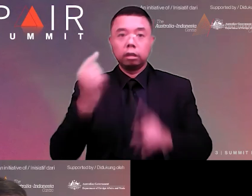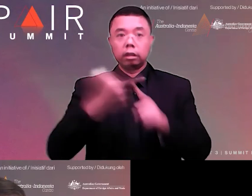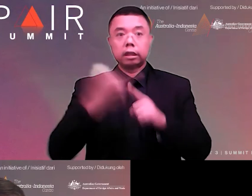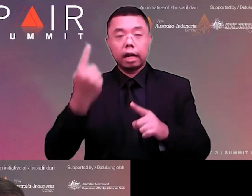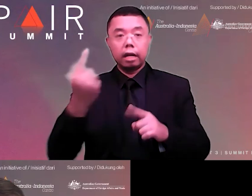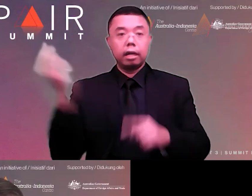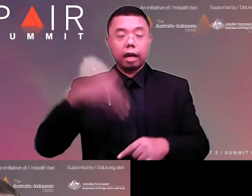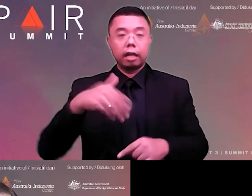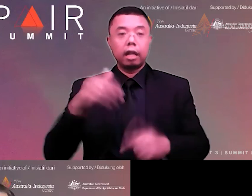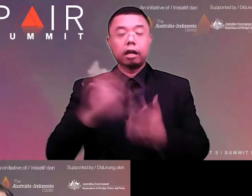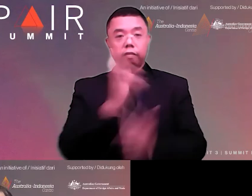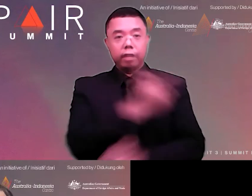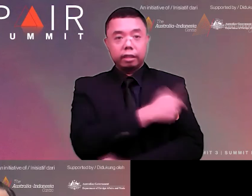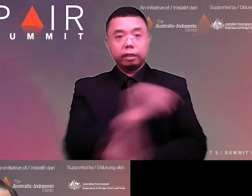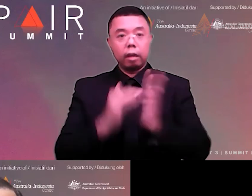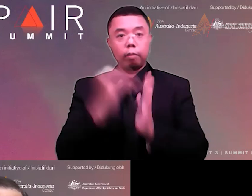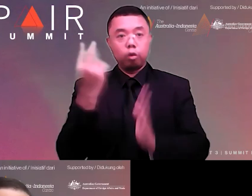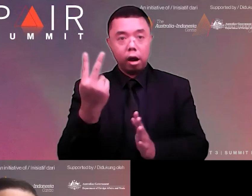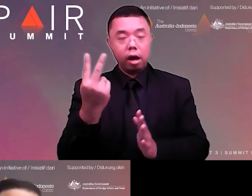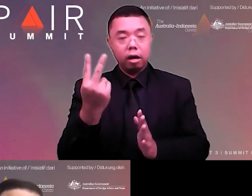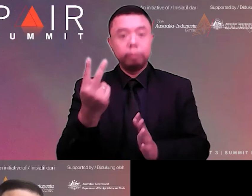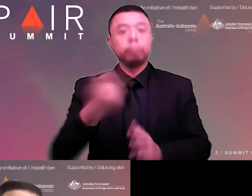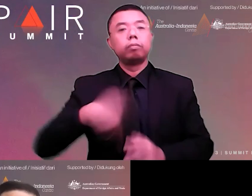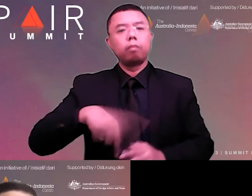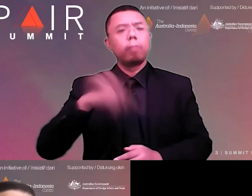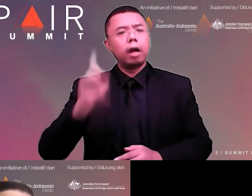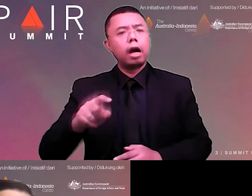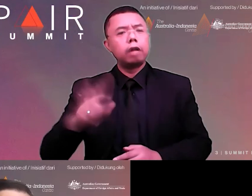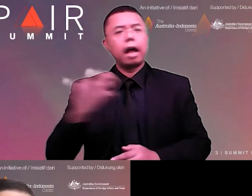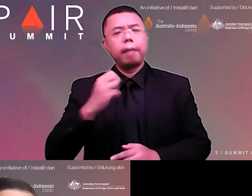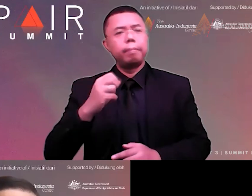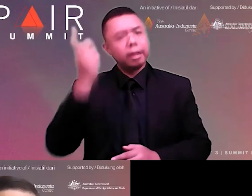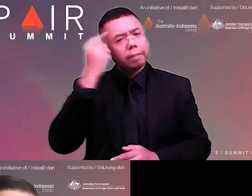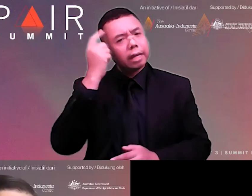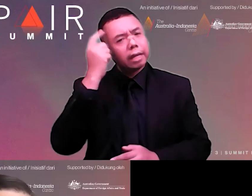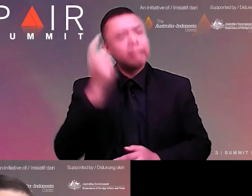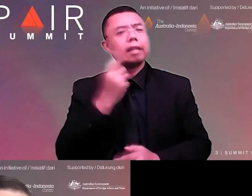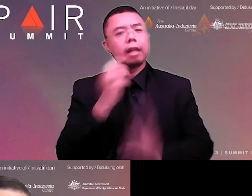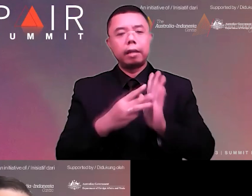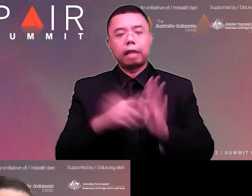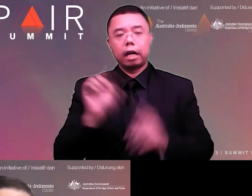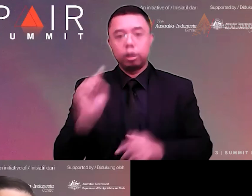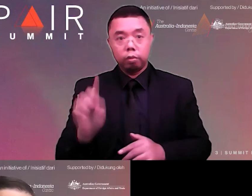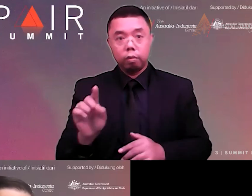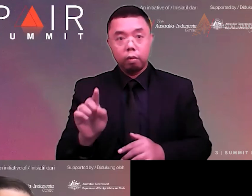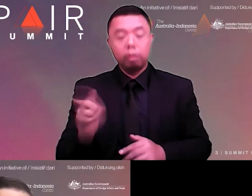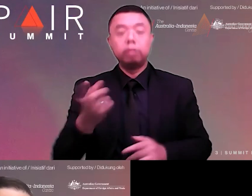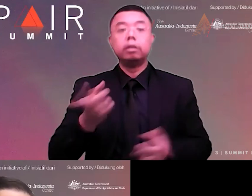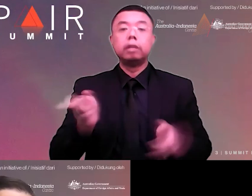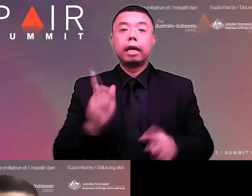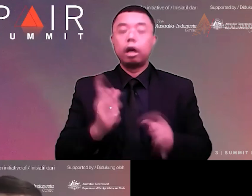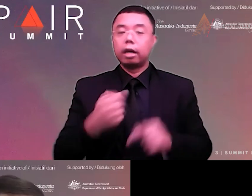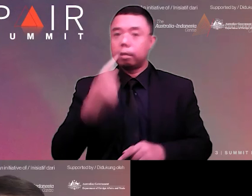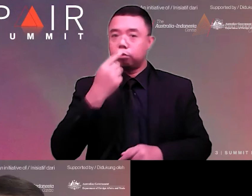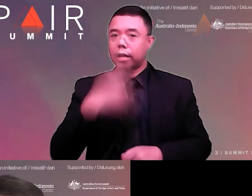just had to make an assumption on that score. So if we have these 4 policy variables, how do we then make